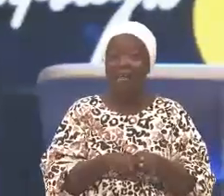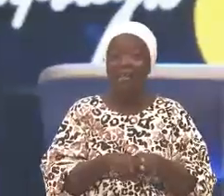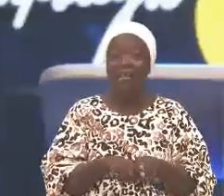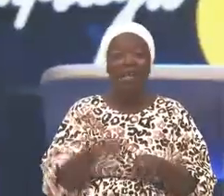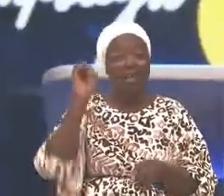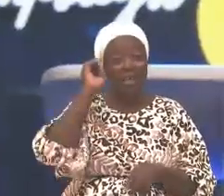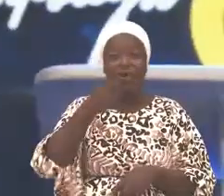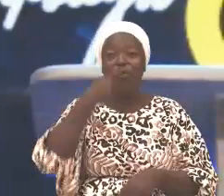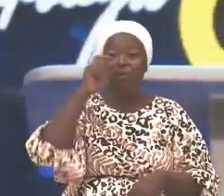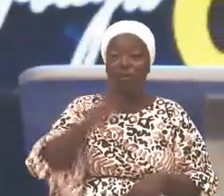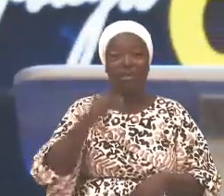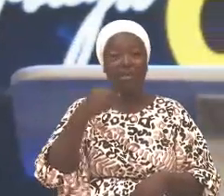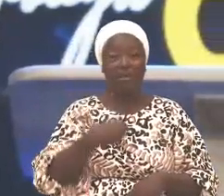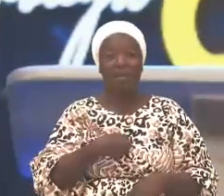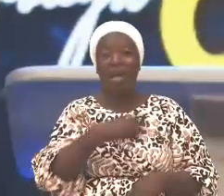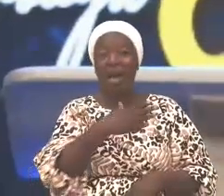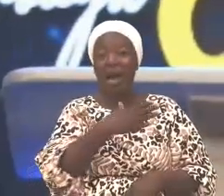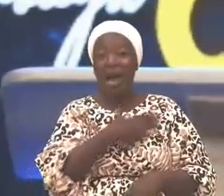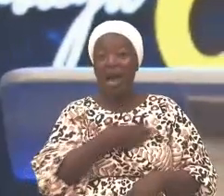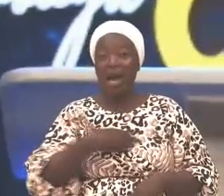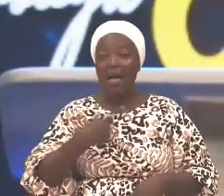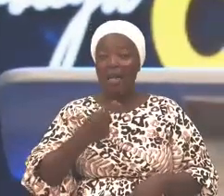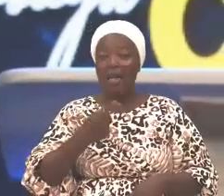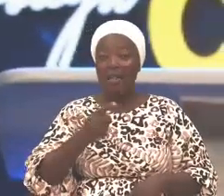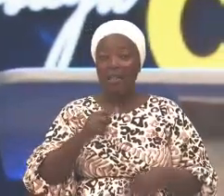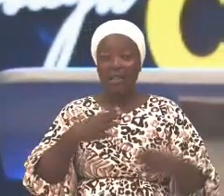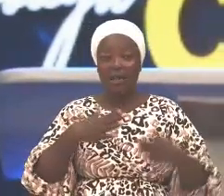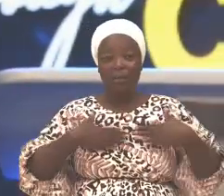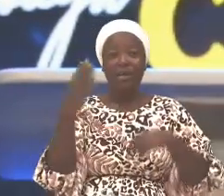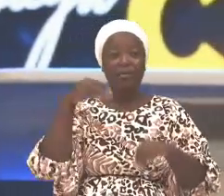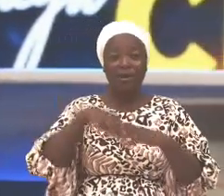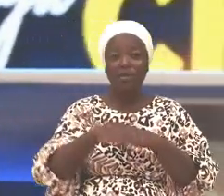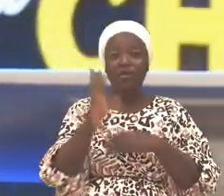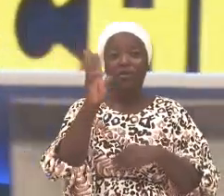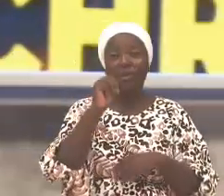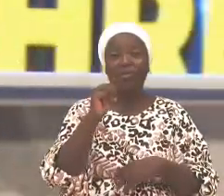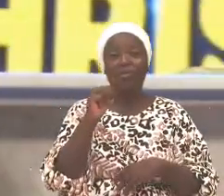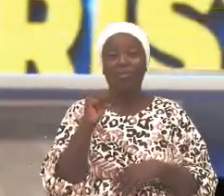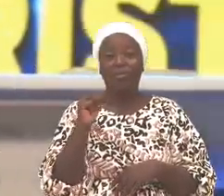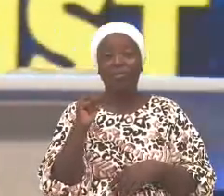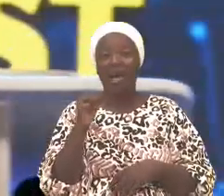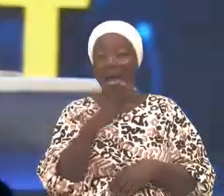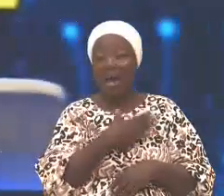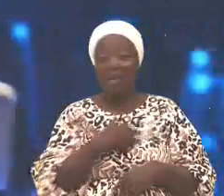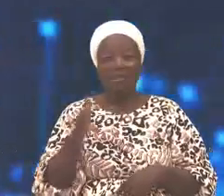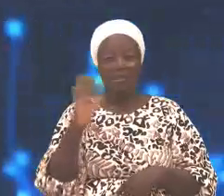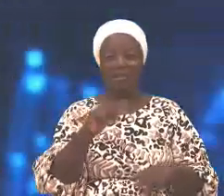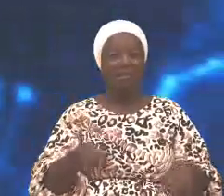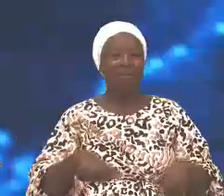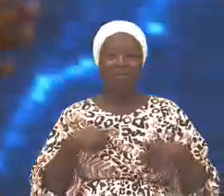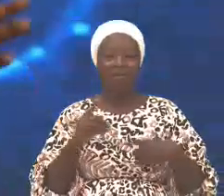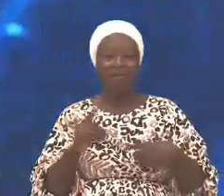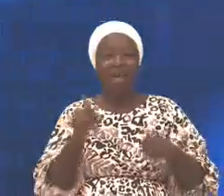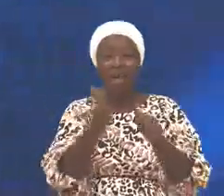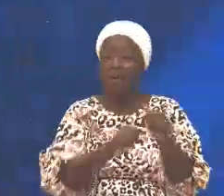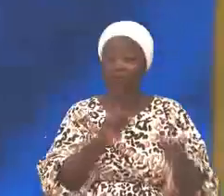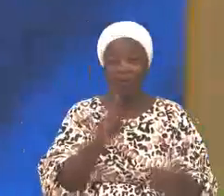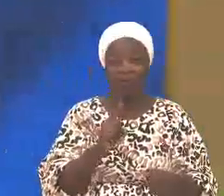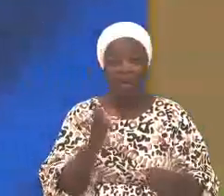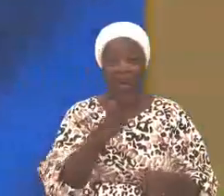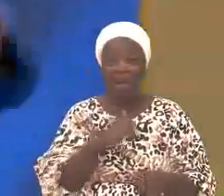me, and the breath came into them, and they lived. Everyone, and they